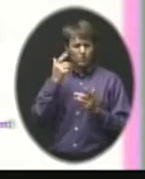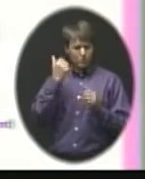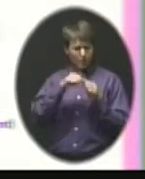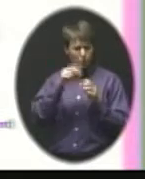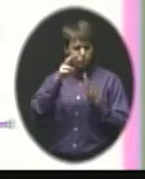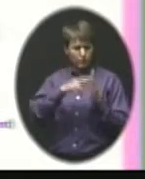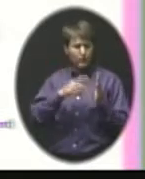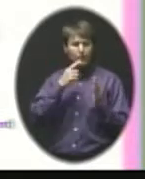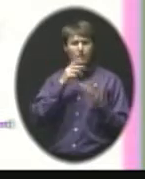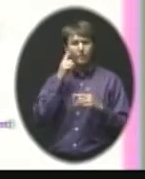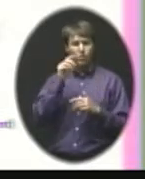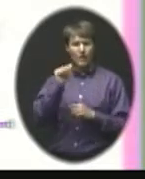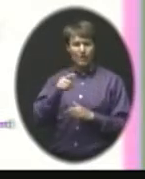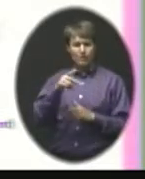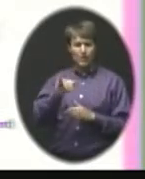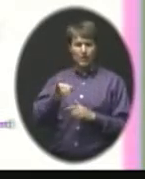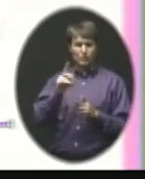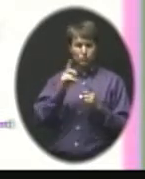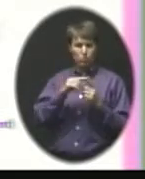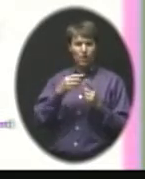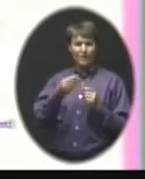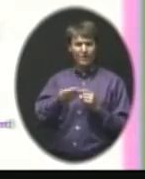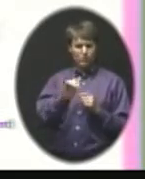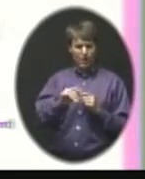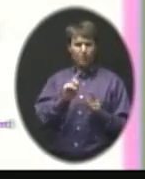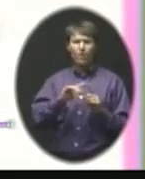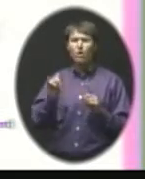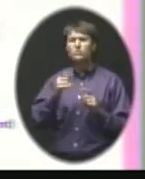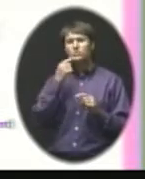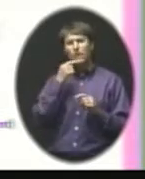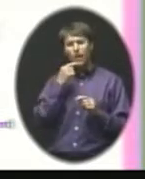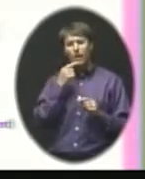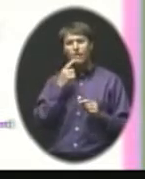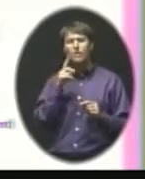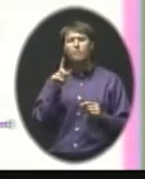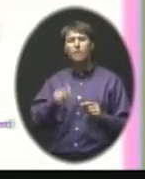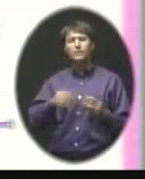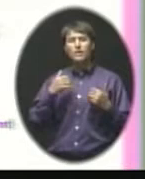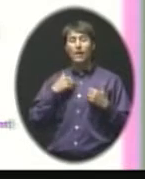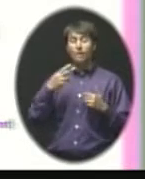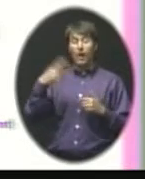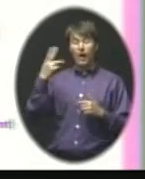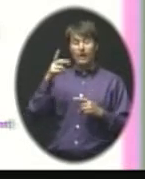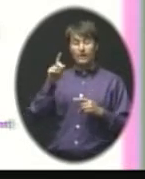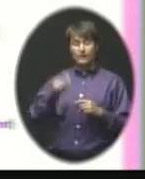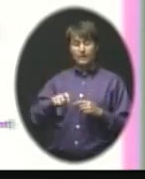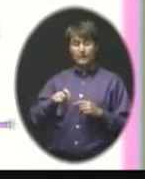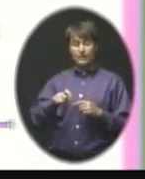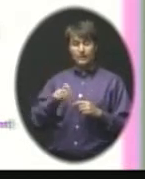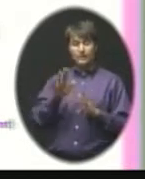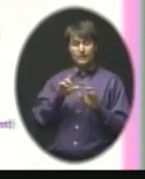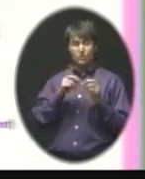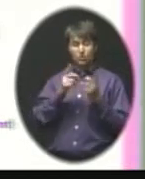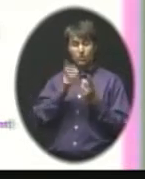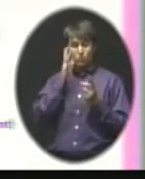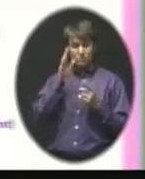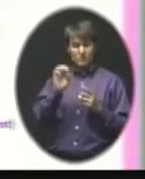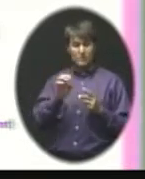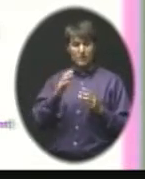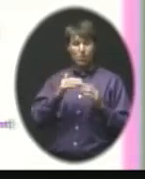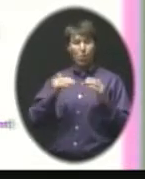said for an API score I gave you that, but I also said we had to have a high need school would be, or a high need district would be, greater